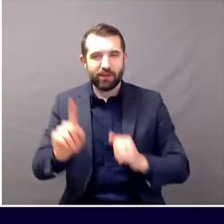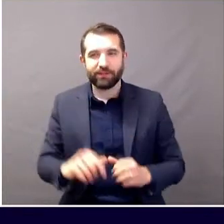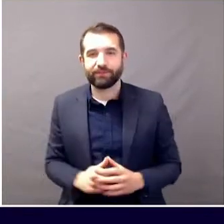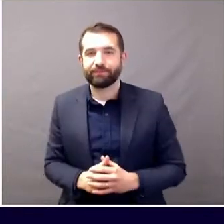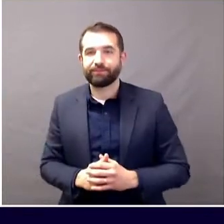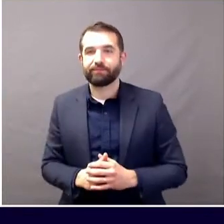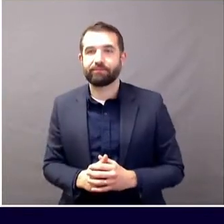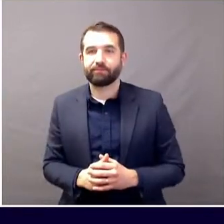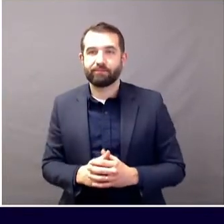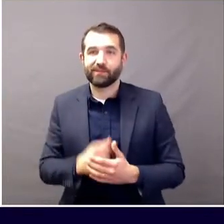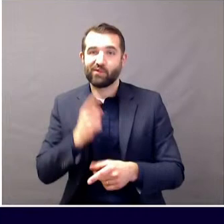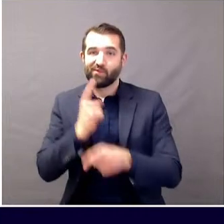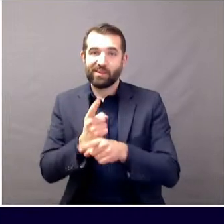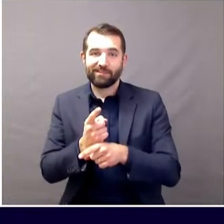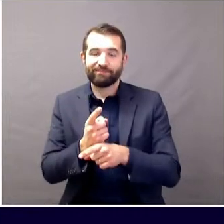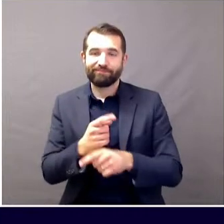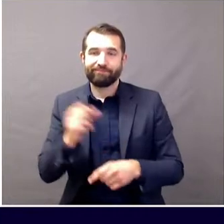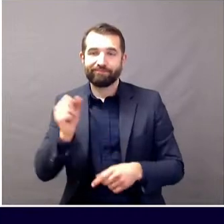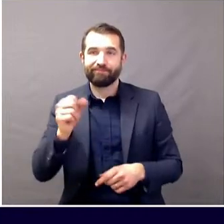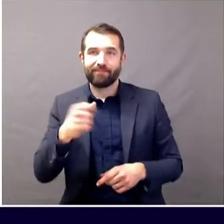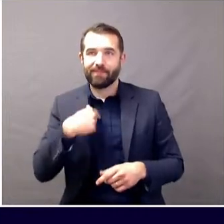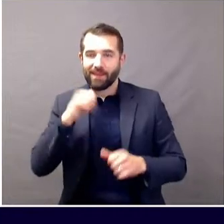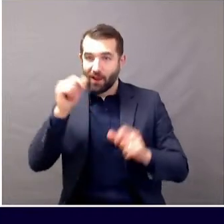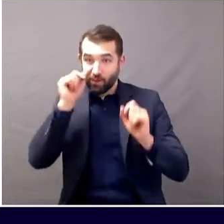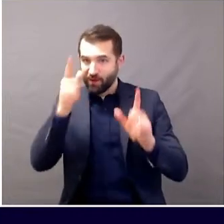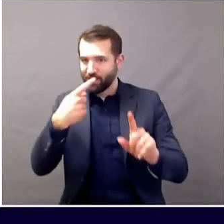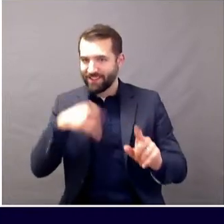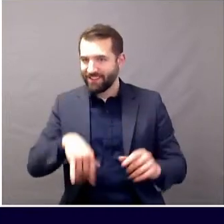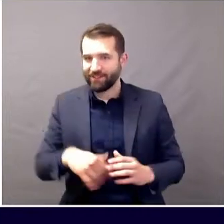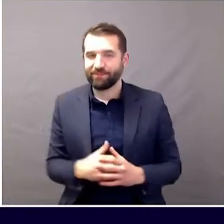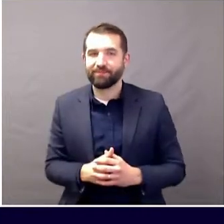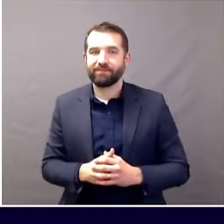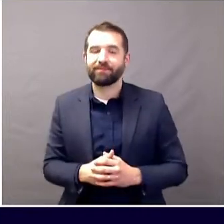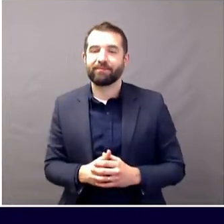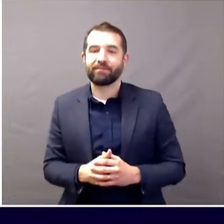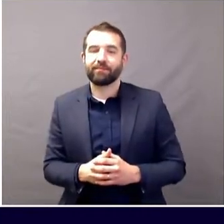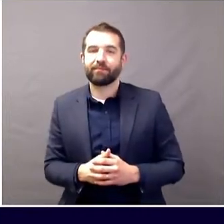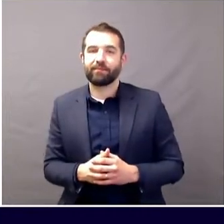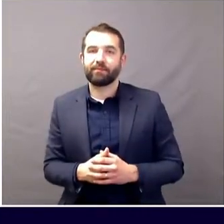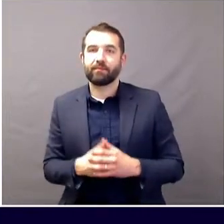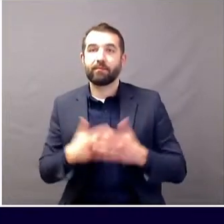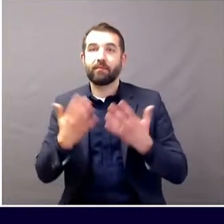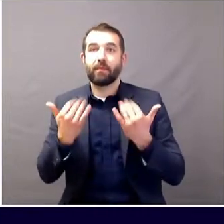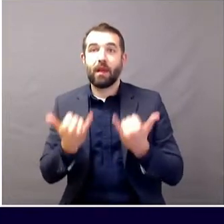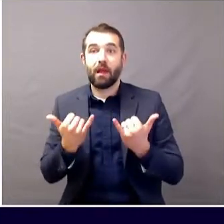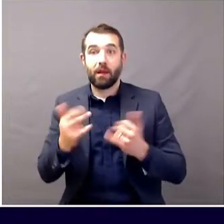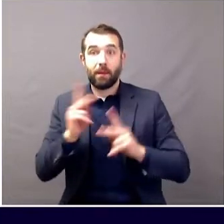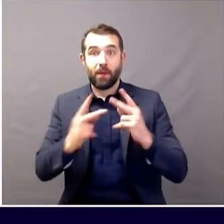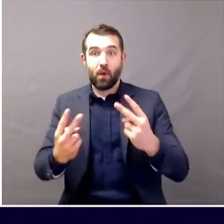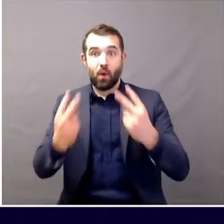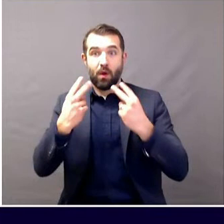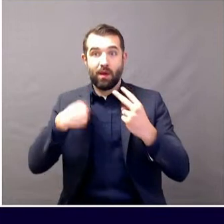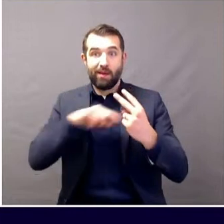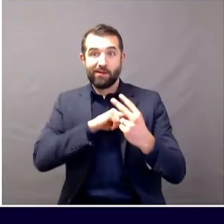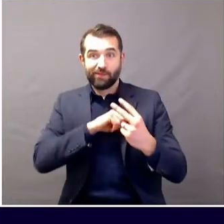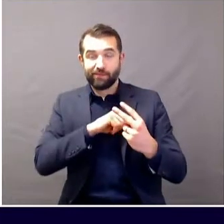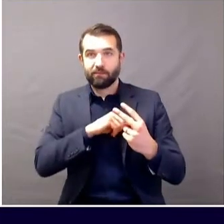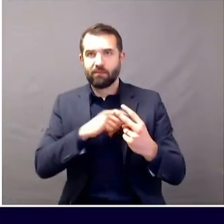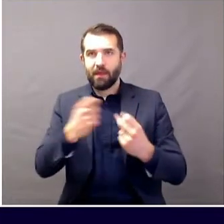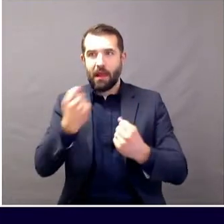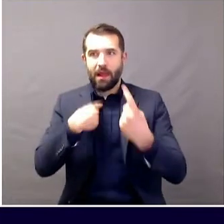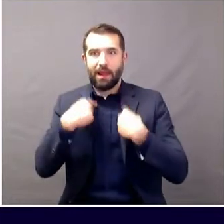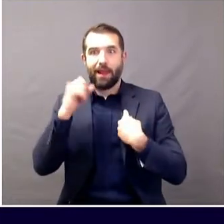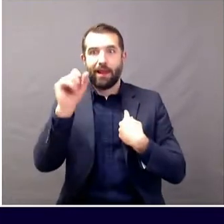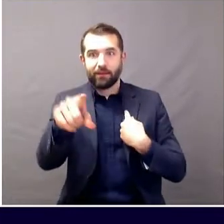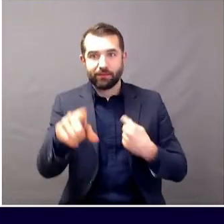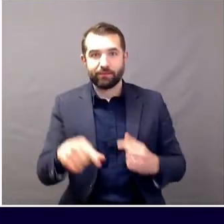that. I do have a question from a viewer. She wanted me to ask, should people with an autoimmune disease like